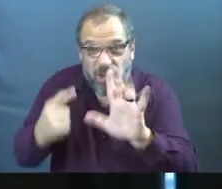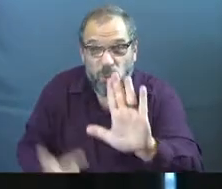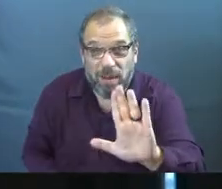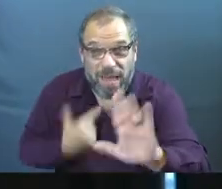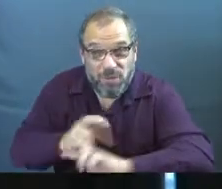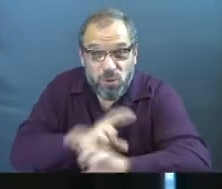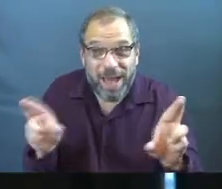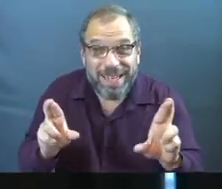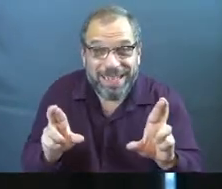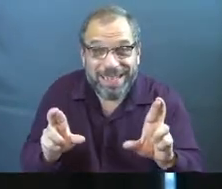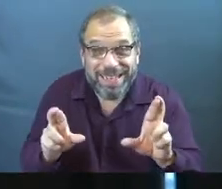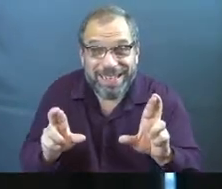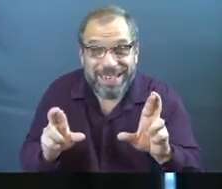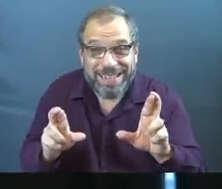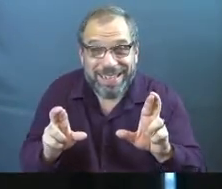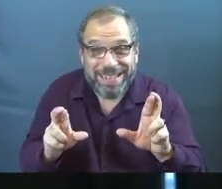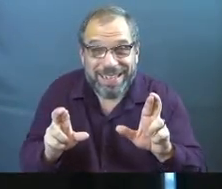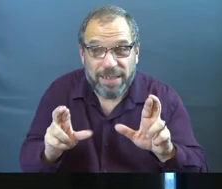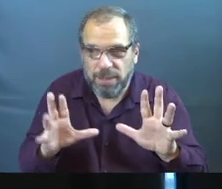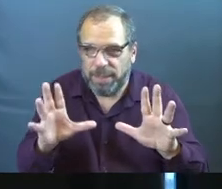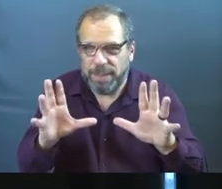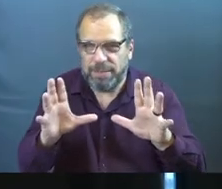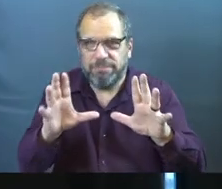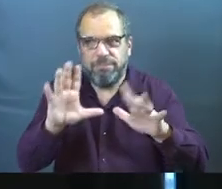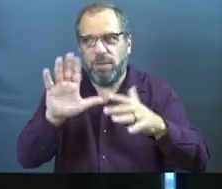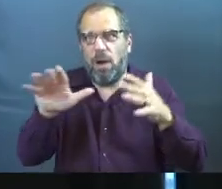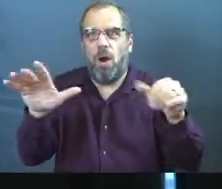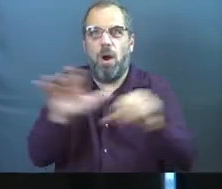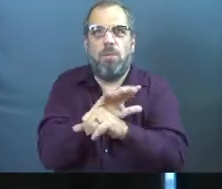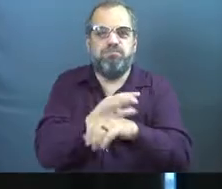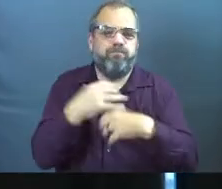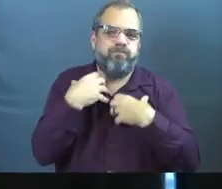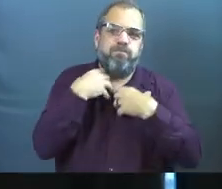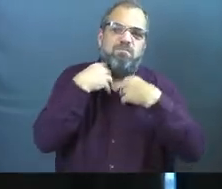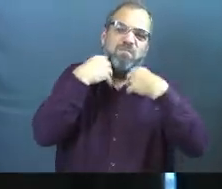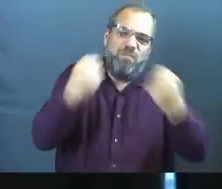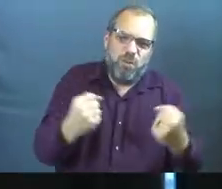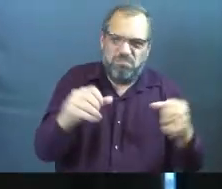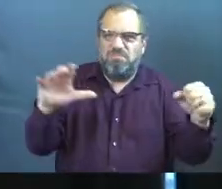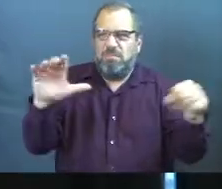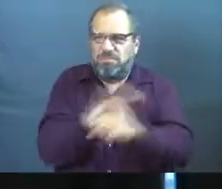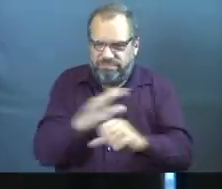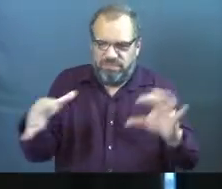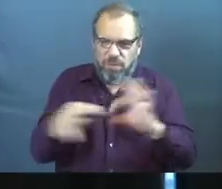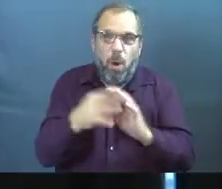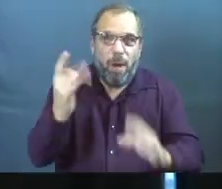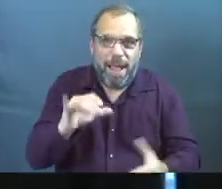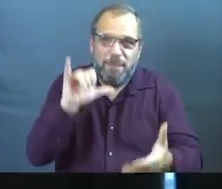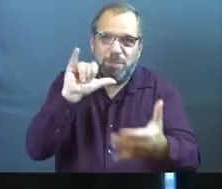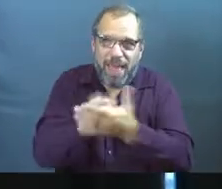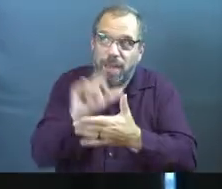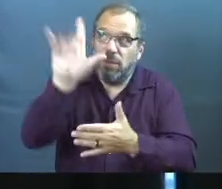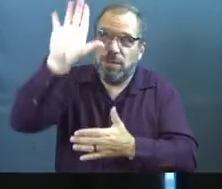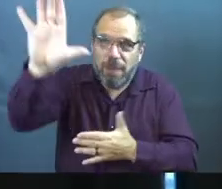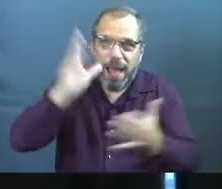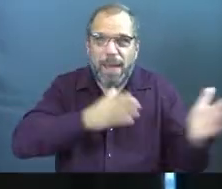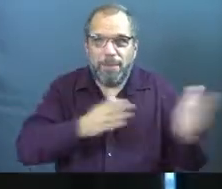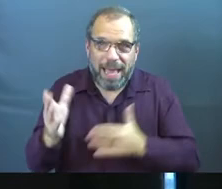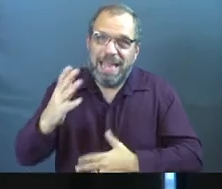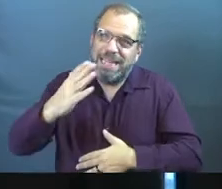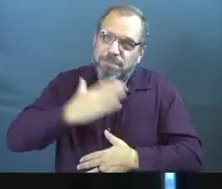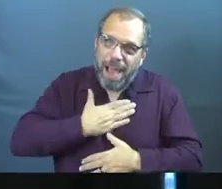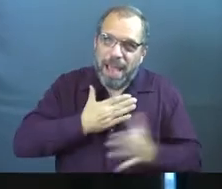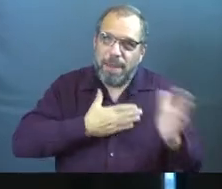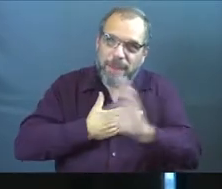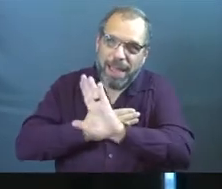time? To be brought to ultimate healing, complete restoration, because that was my plan. That's what I've been